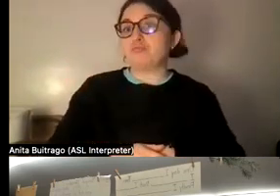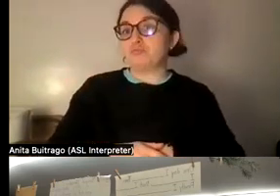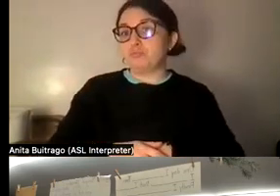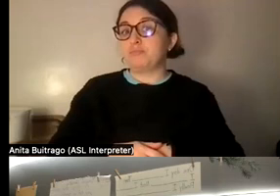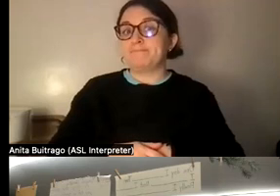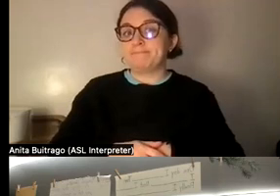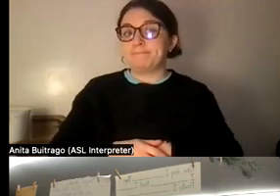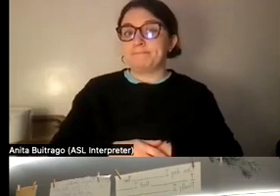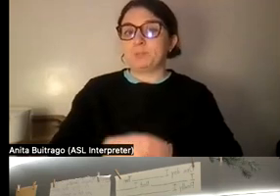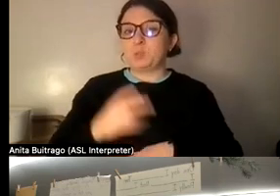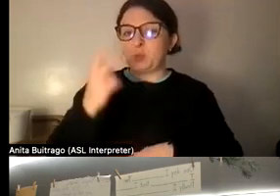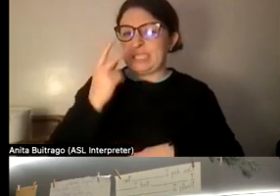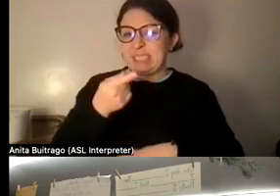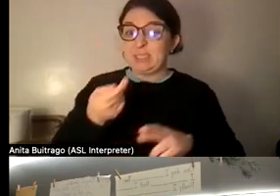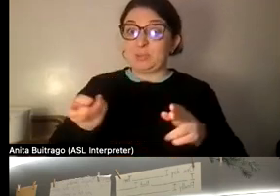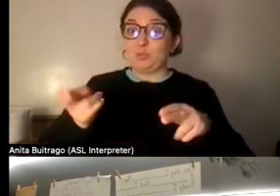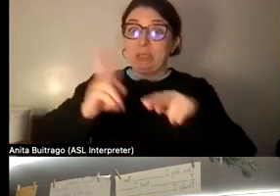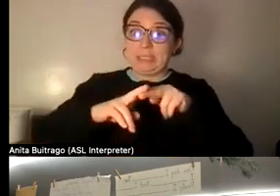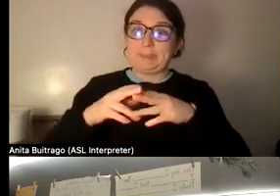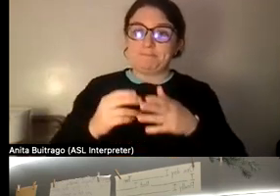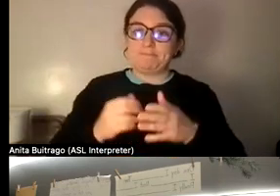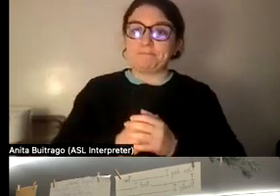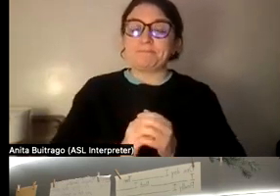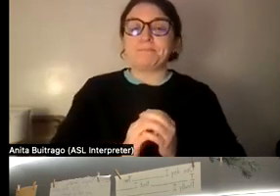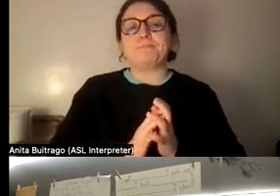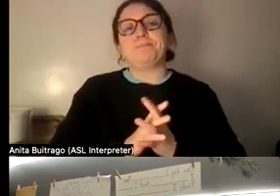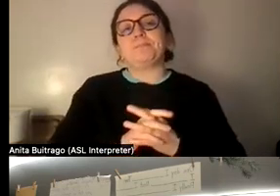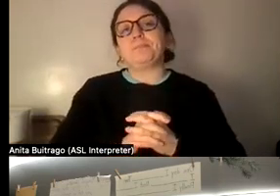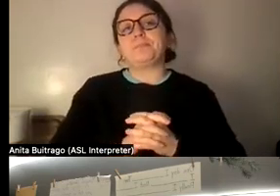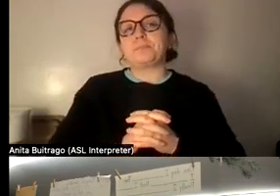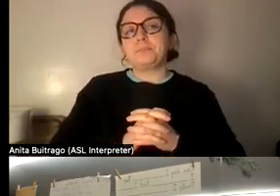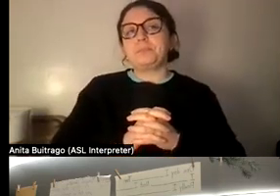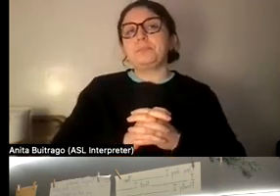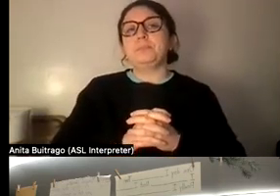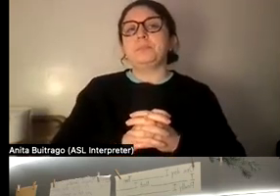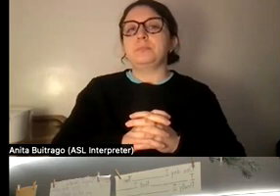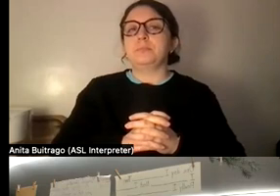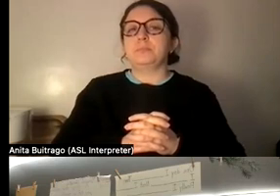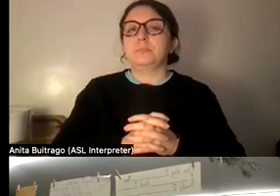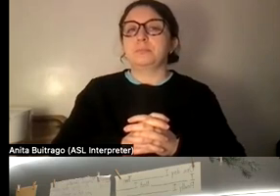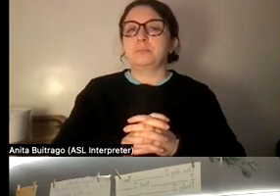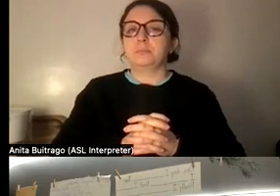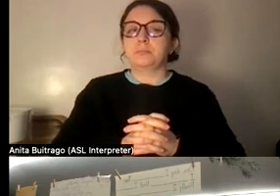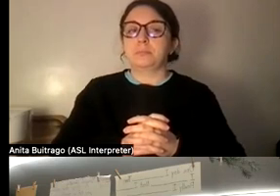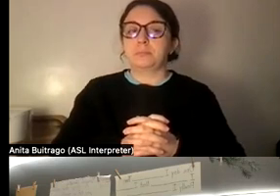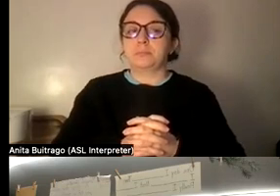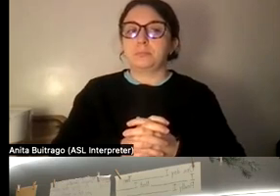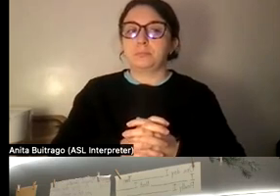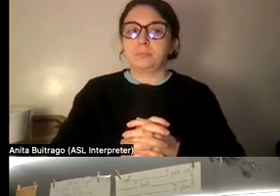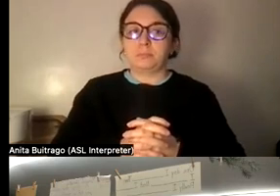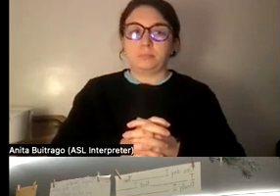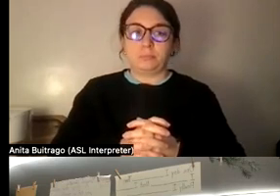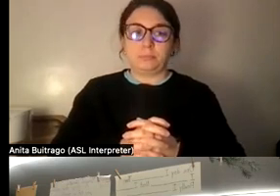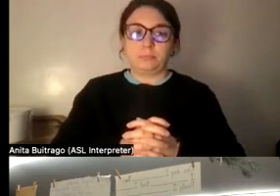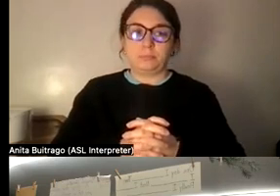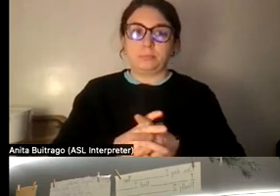And then this is just, this is the bunny duck. This is a little bit more consistent. And you want to go to